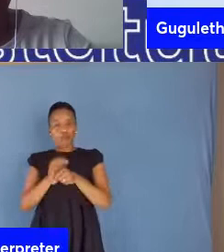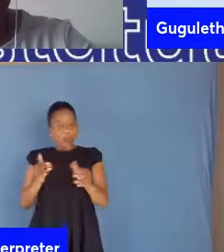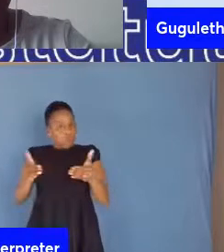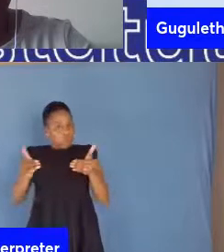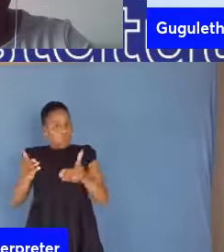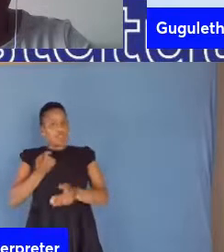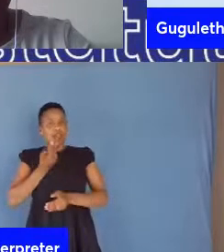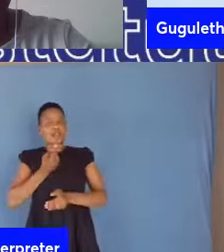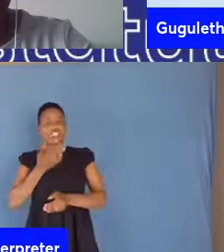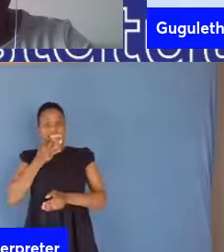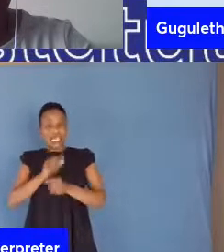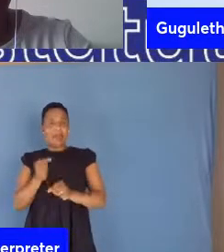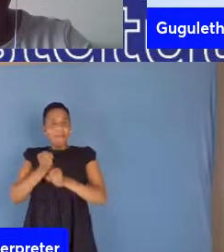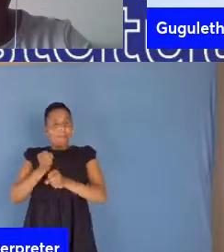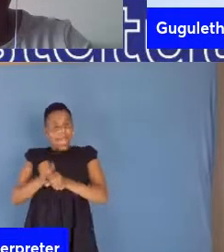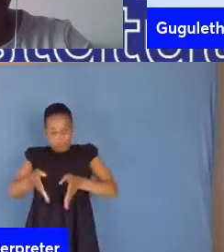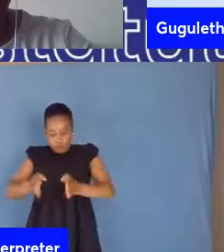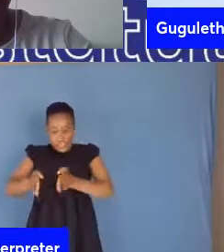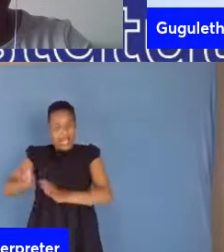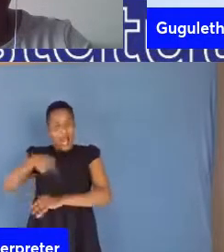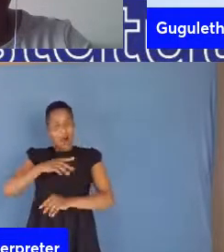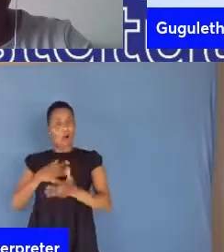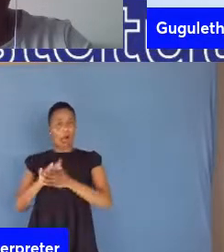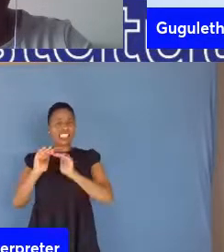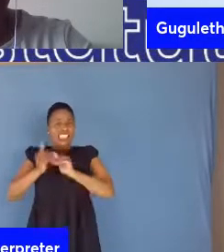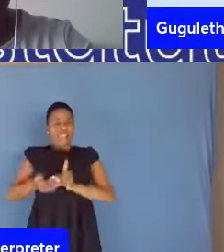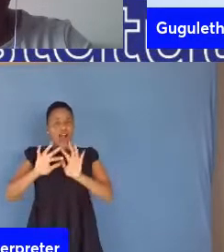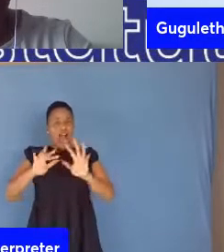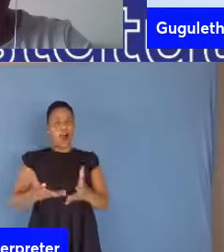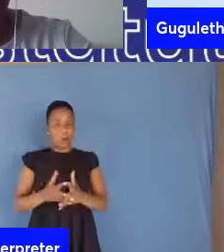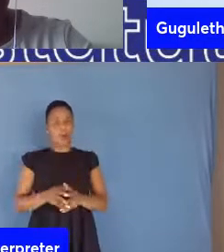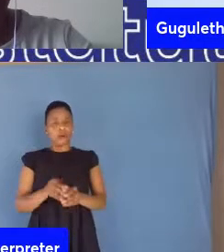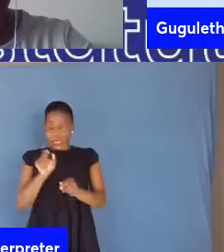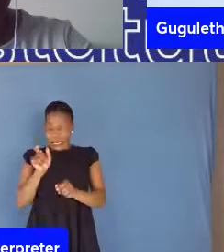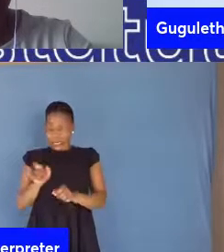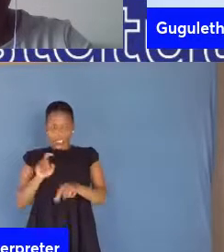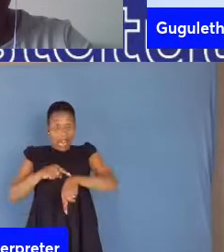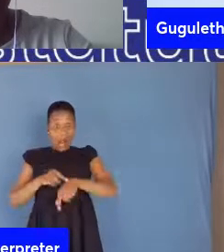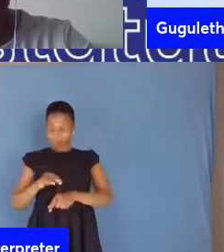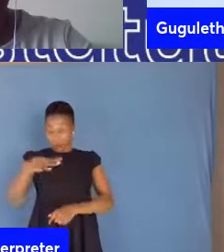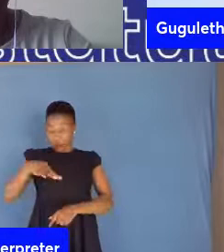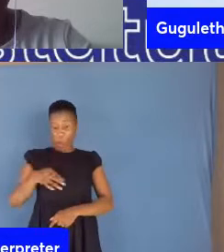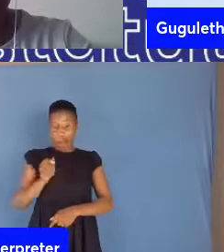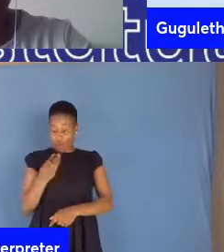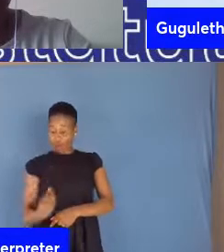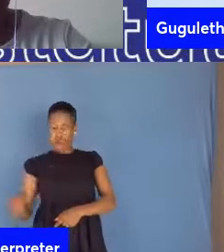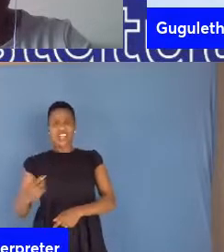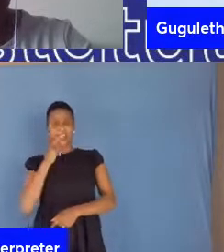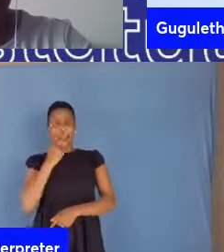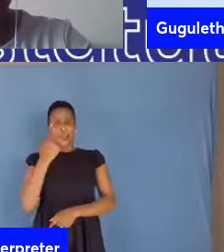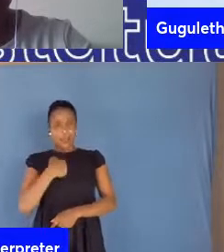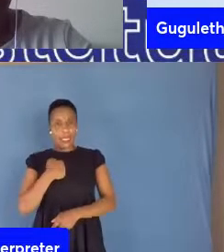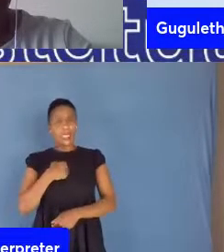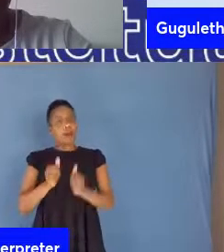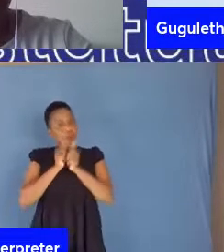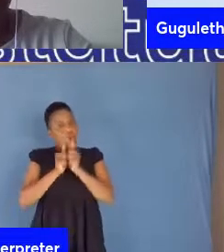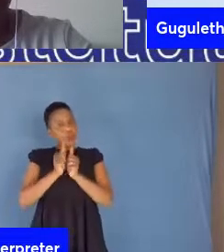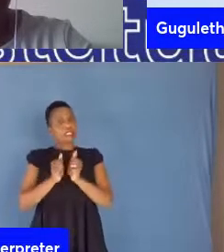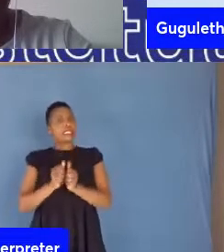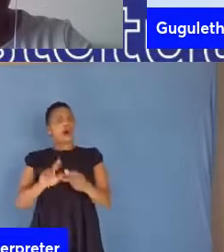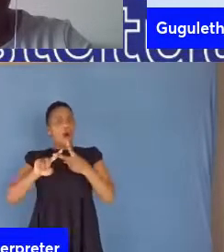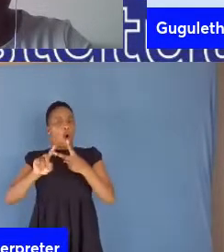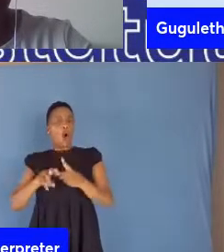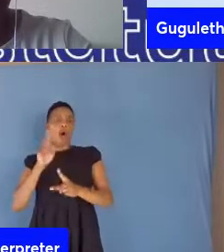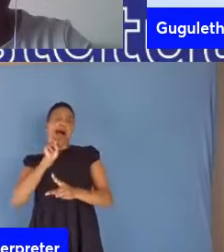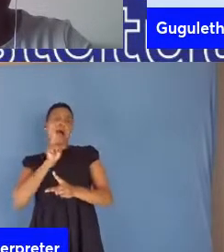when young girls see me as Mthetho or Uncle Mthetho around the community, they feel safe? We can do that. There